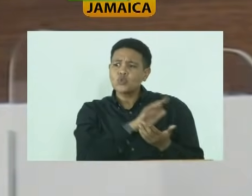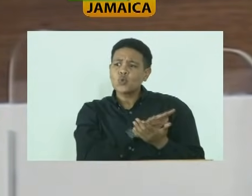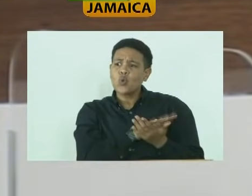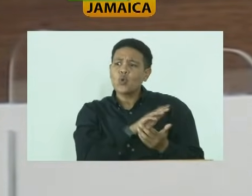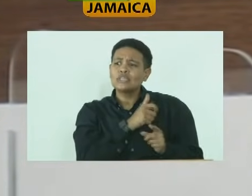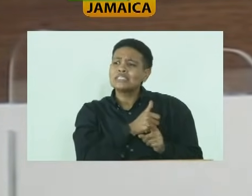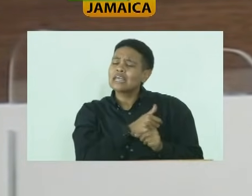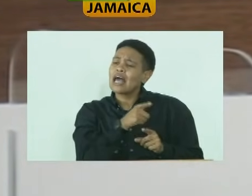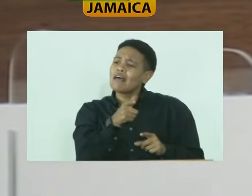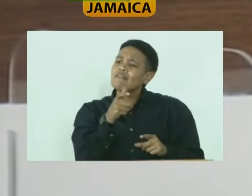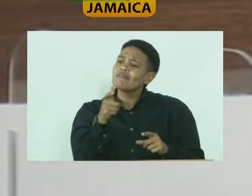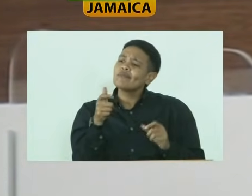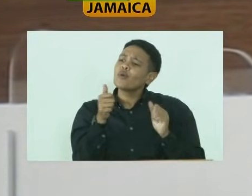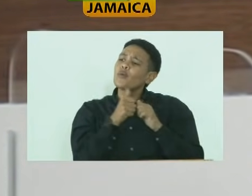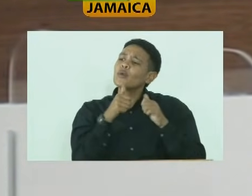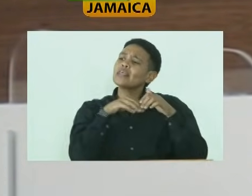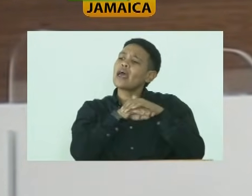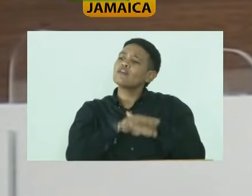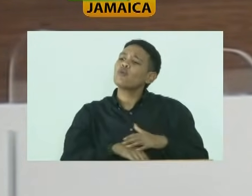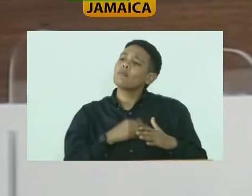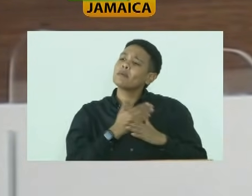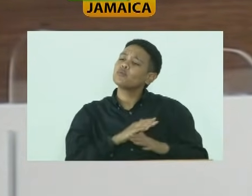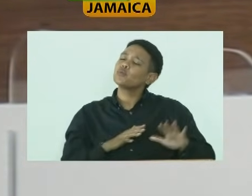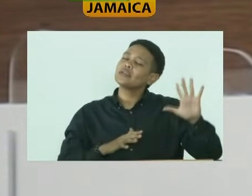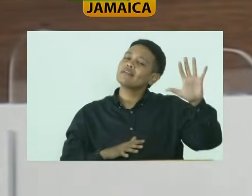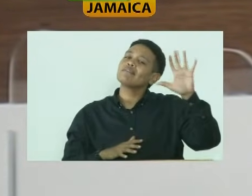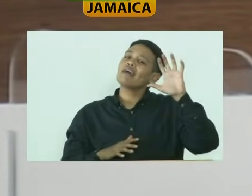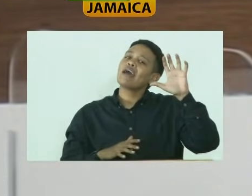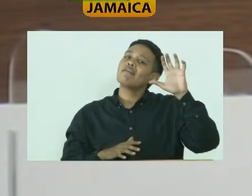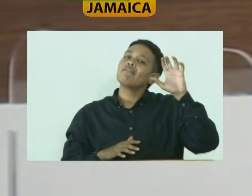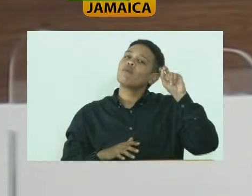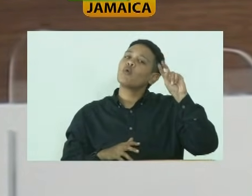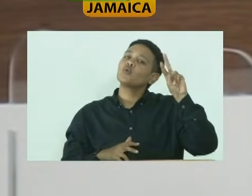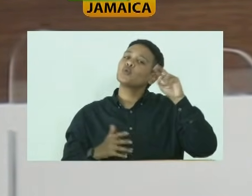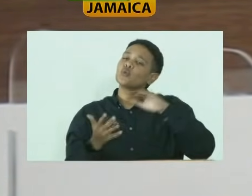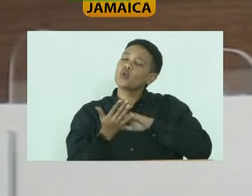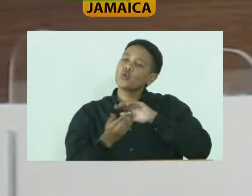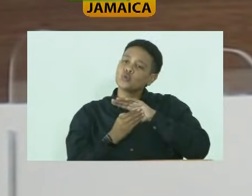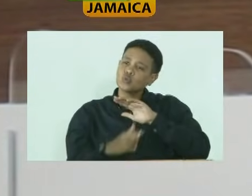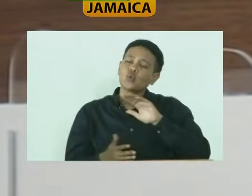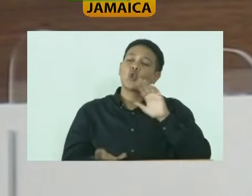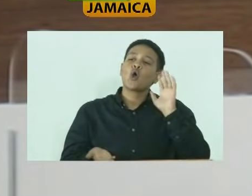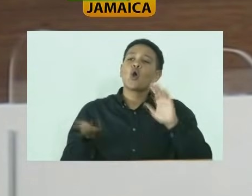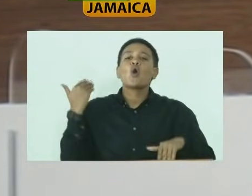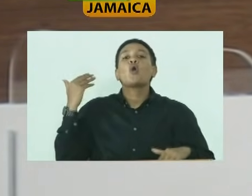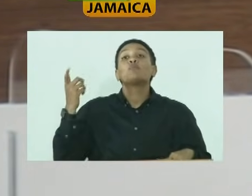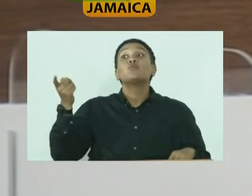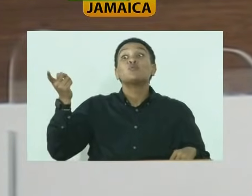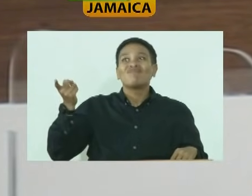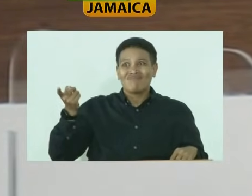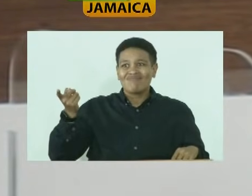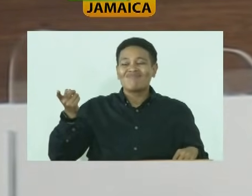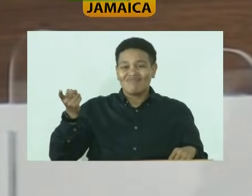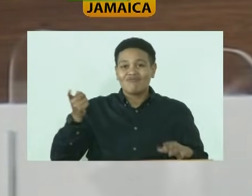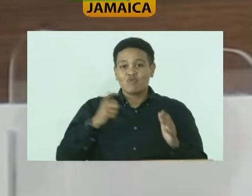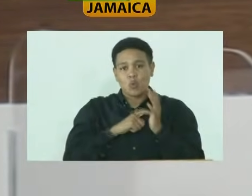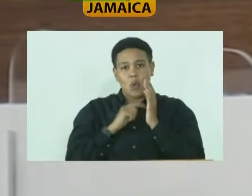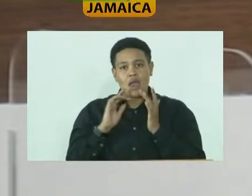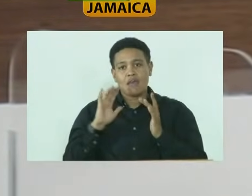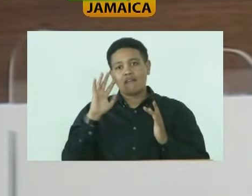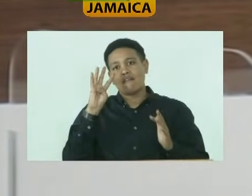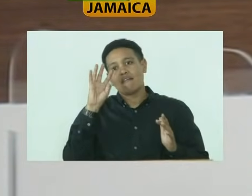are with enrollment between 500 and 2,000 students and require bandwidth of 50 to 400